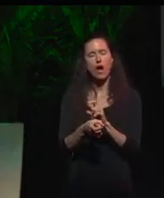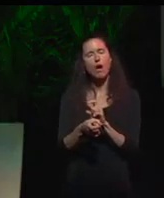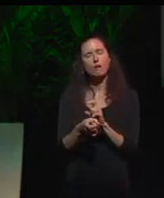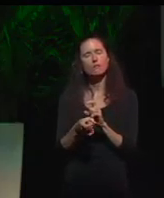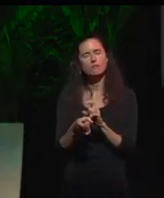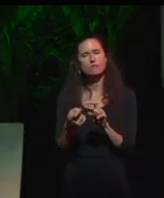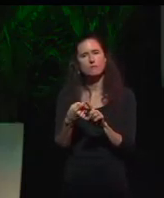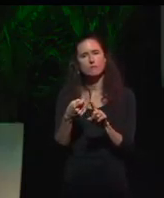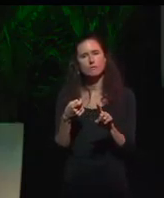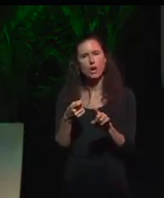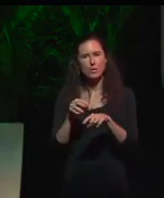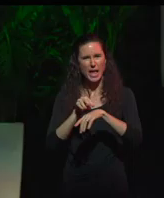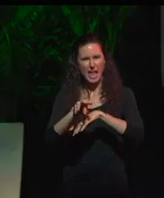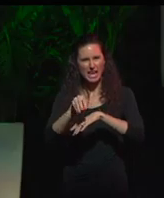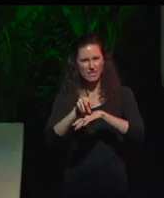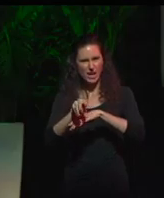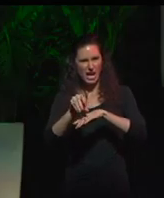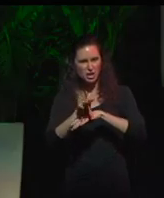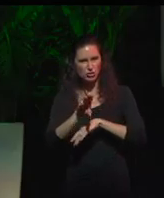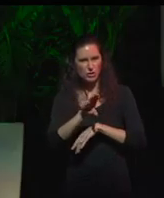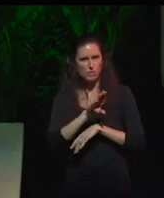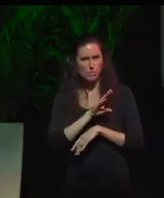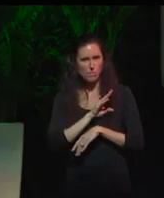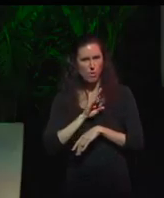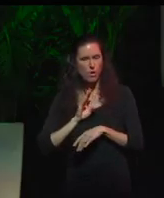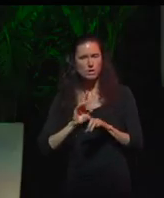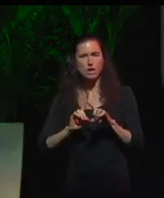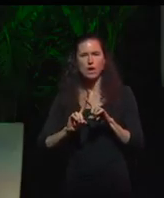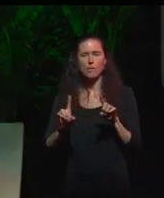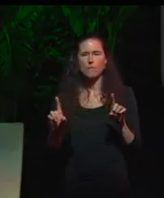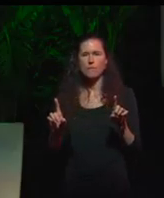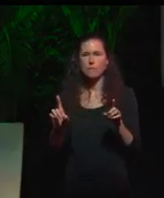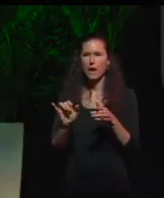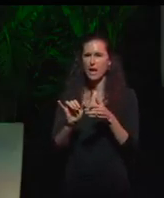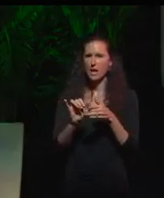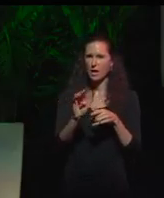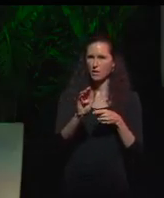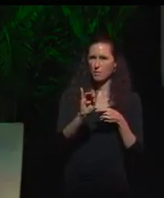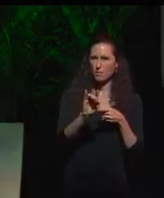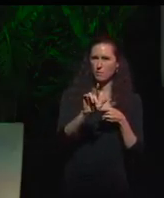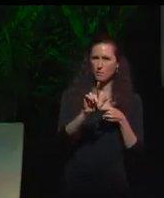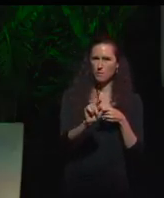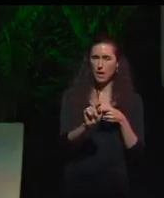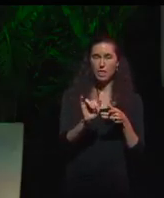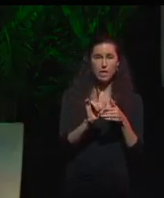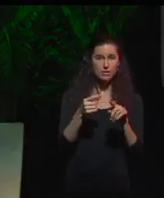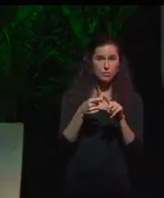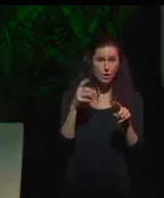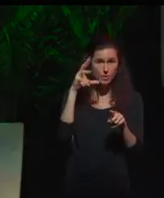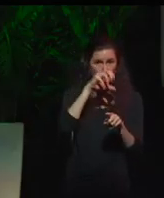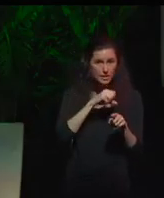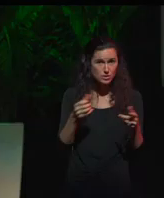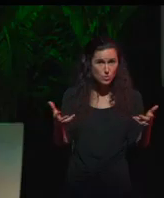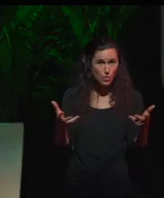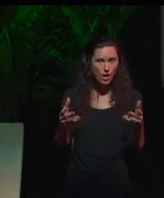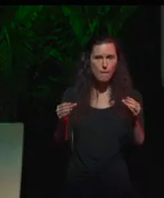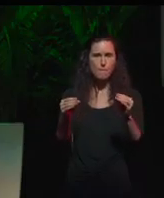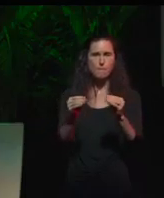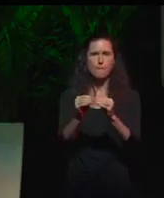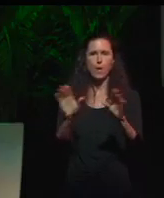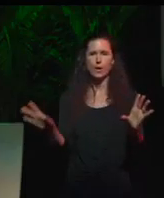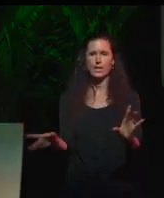call today advisory boards. But BILTs, compared to advisory boards, are built on, guess what? More